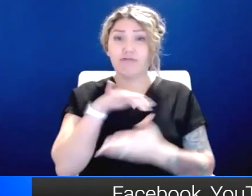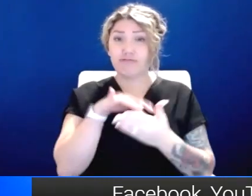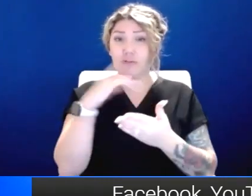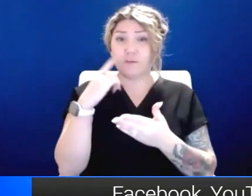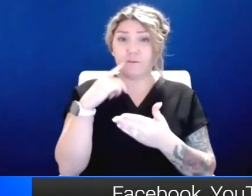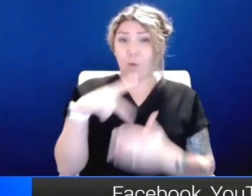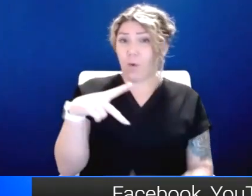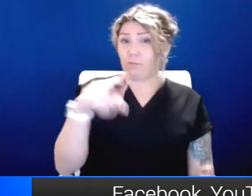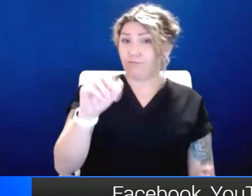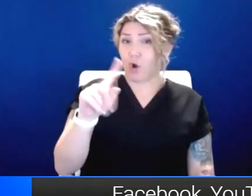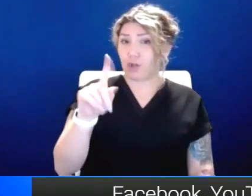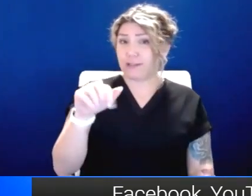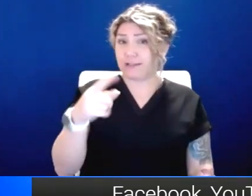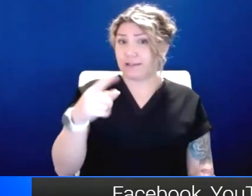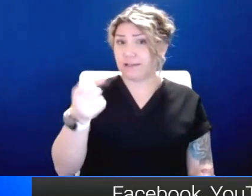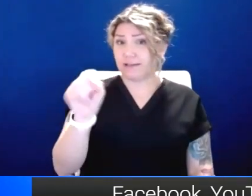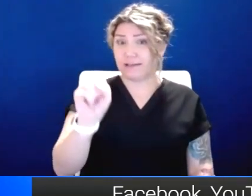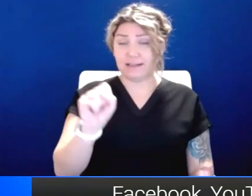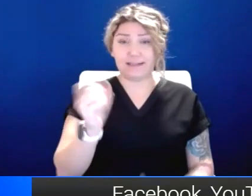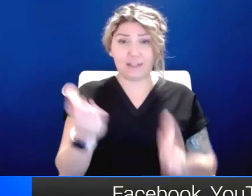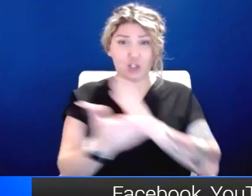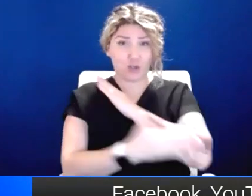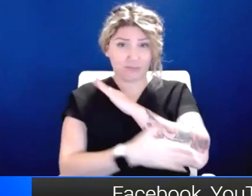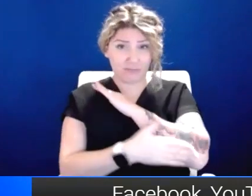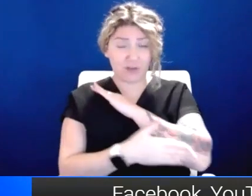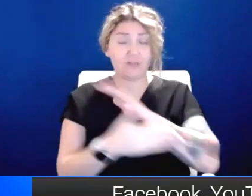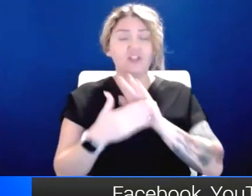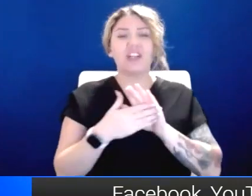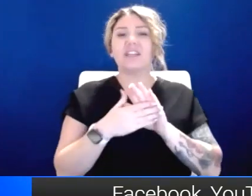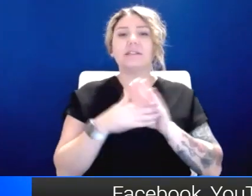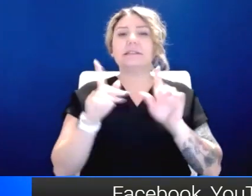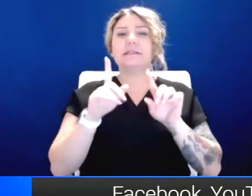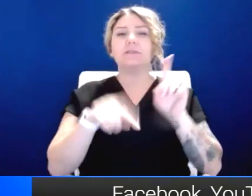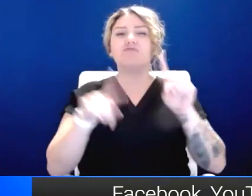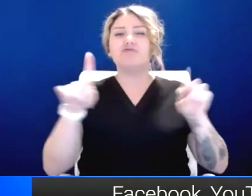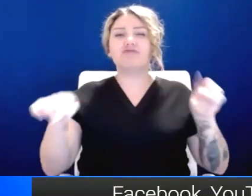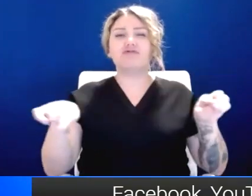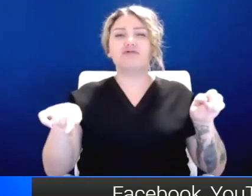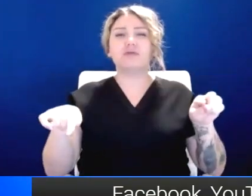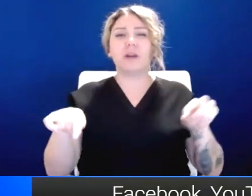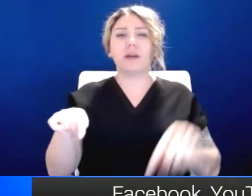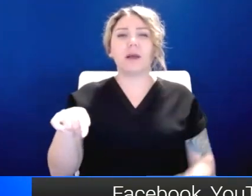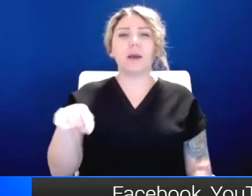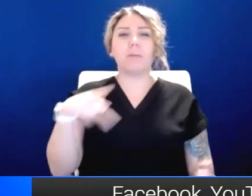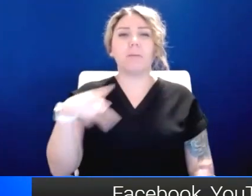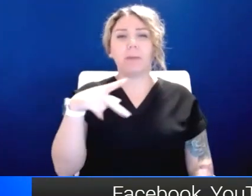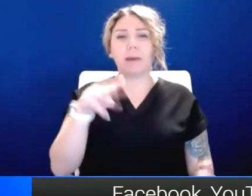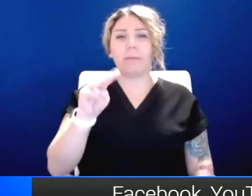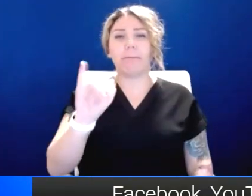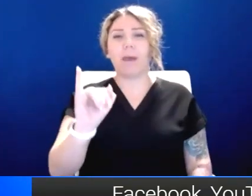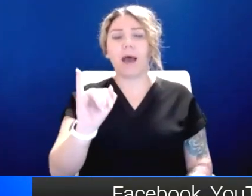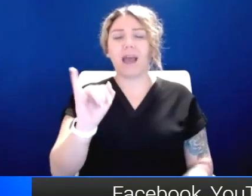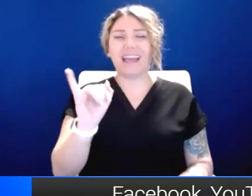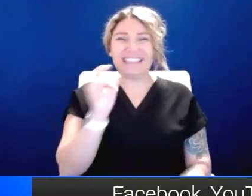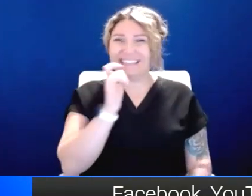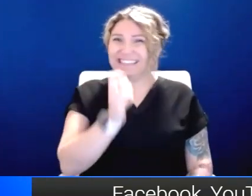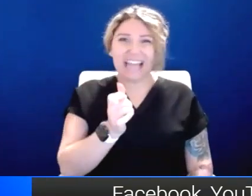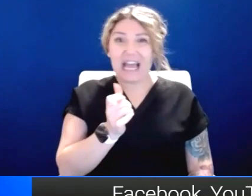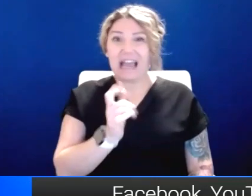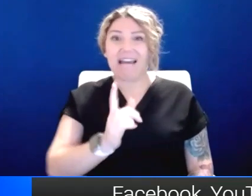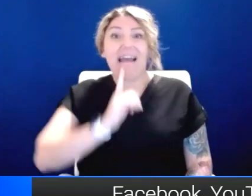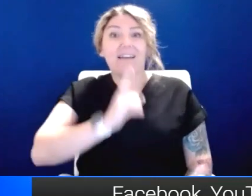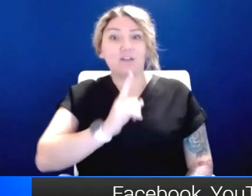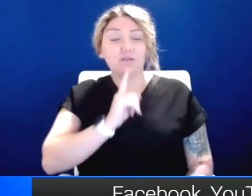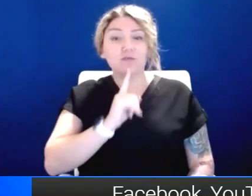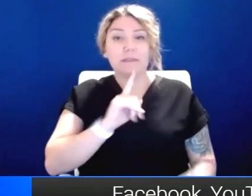country. We have trials at different stages. I talked about the PPMI study, which is not actually a drug study, but again,